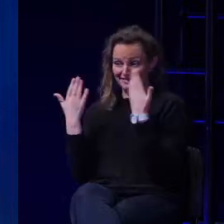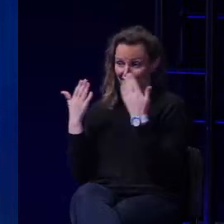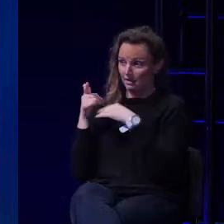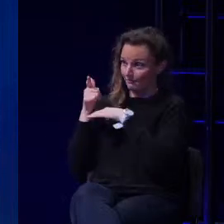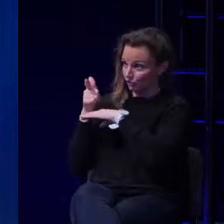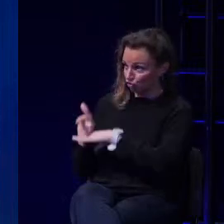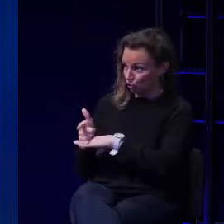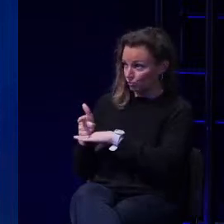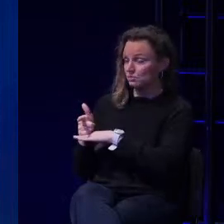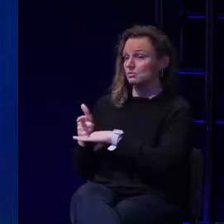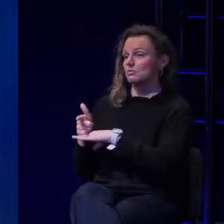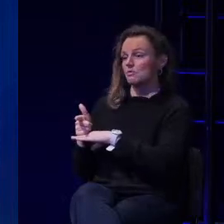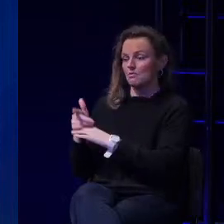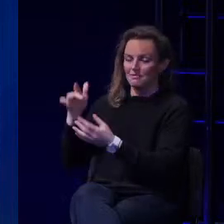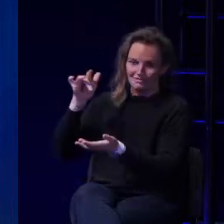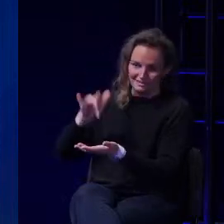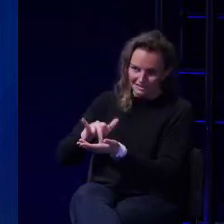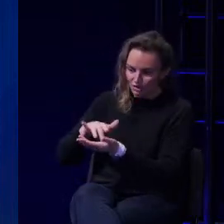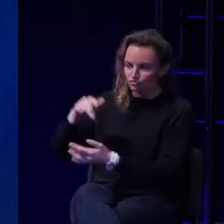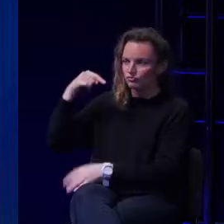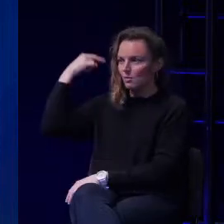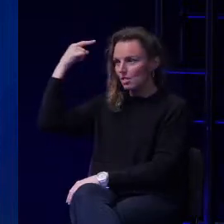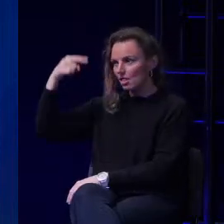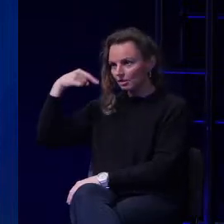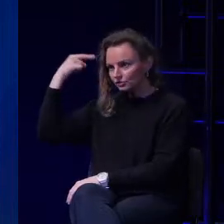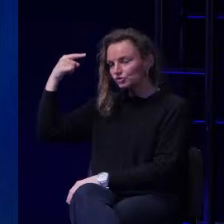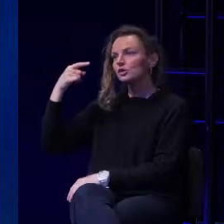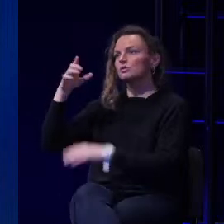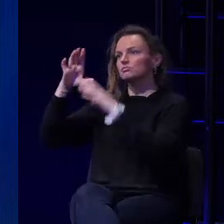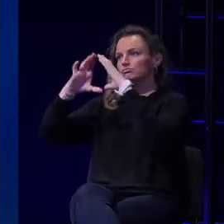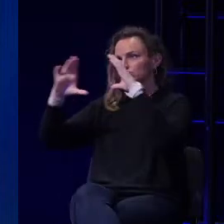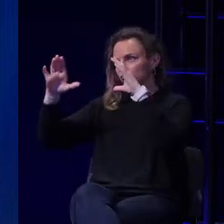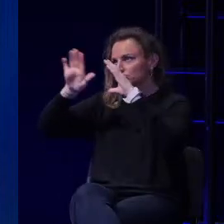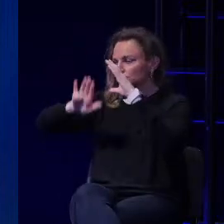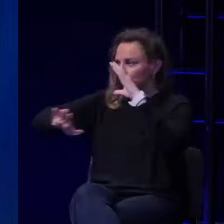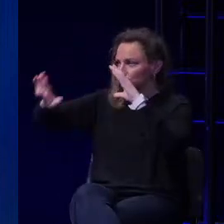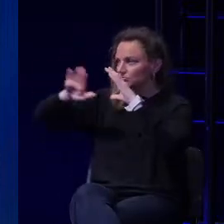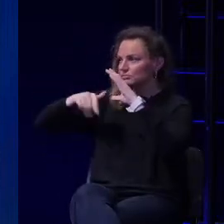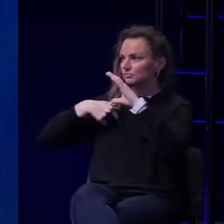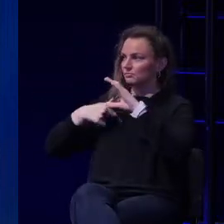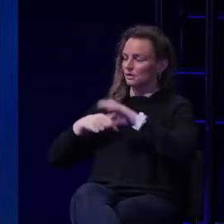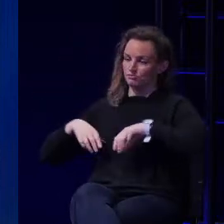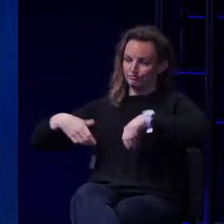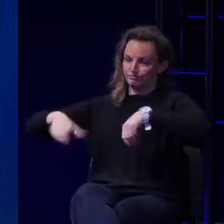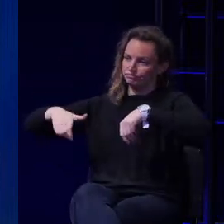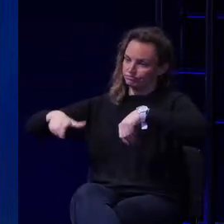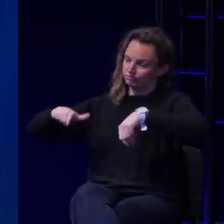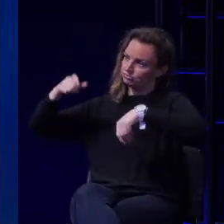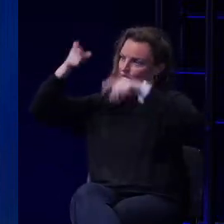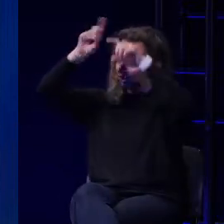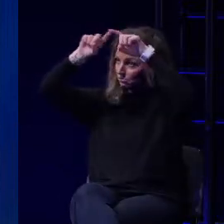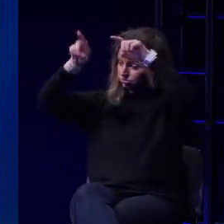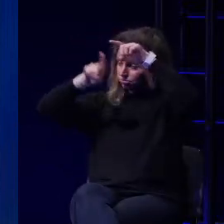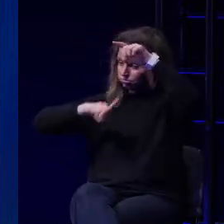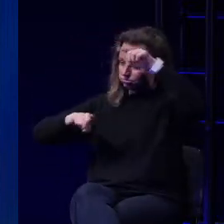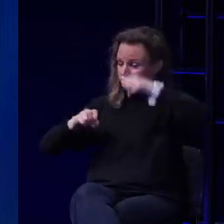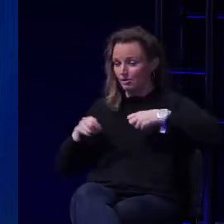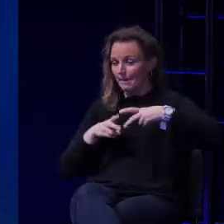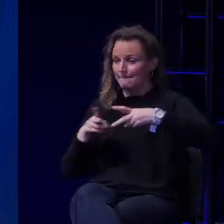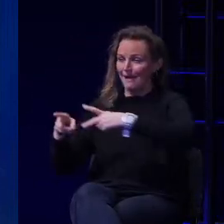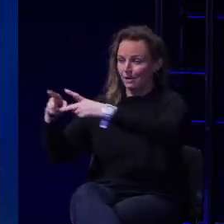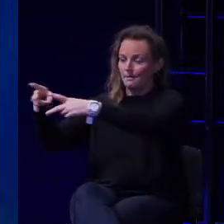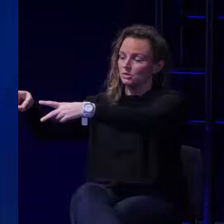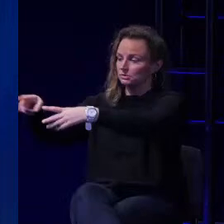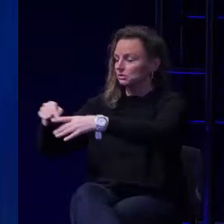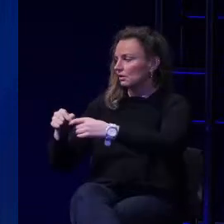we were in central London. It was a period piece, of course. And I was riding in on my motorcycle down the embankment, and there were all these trucks,